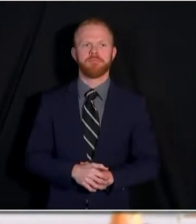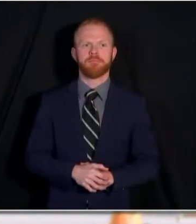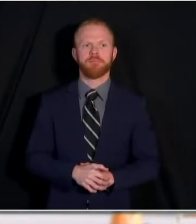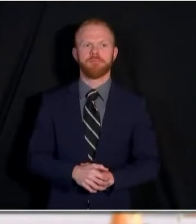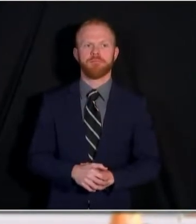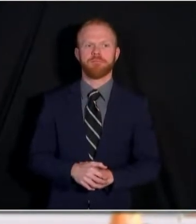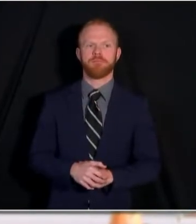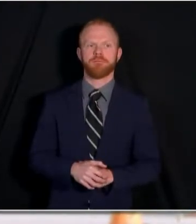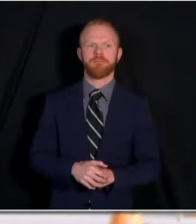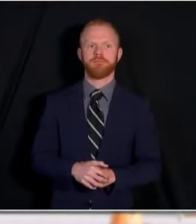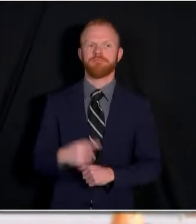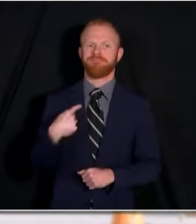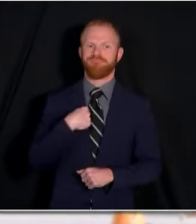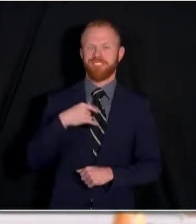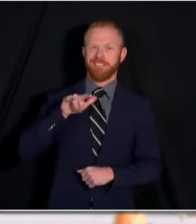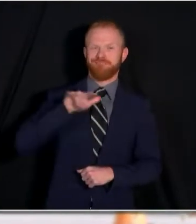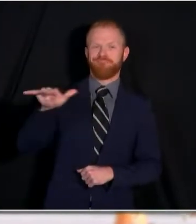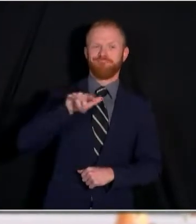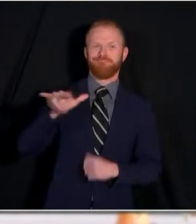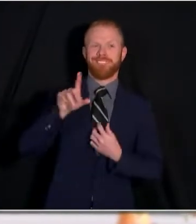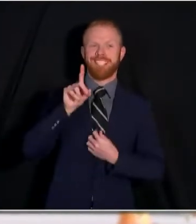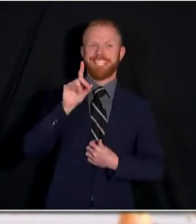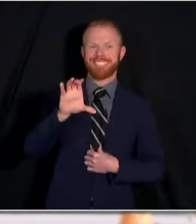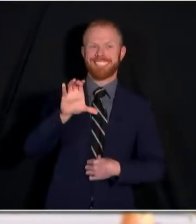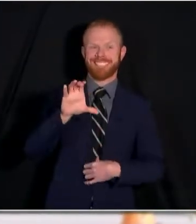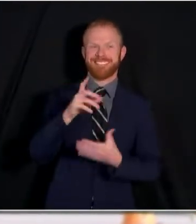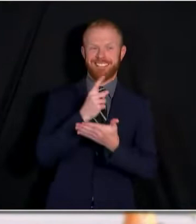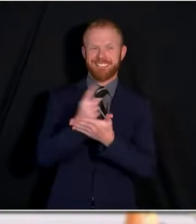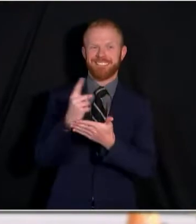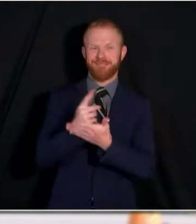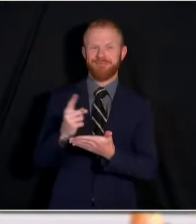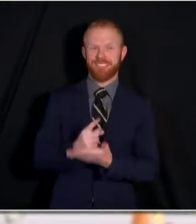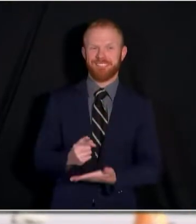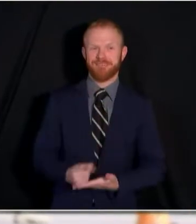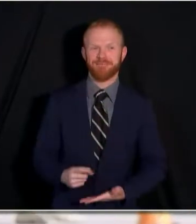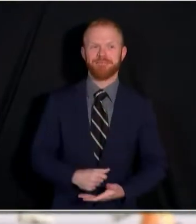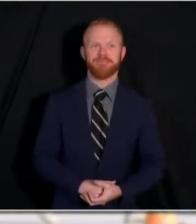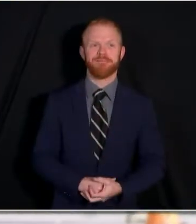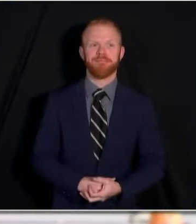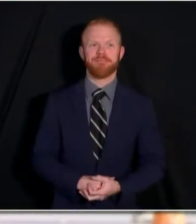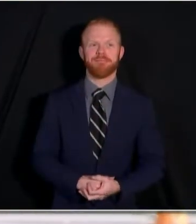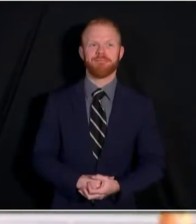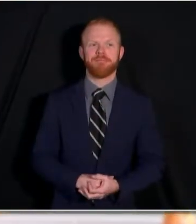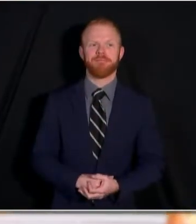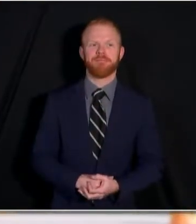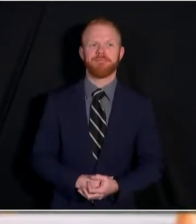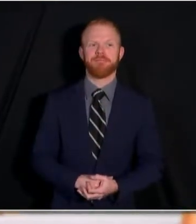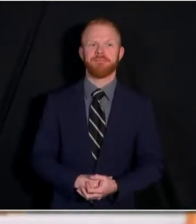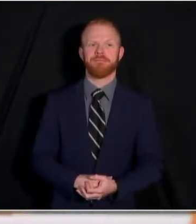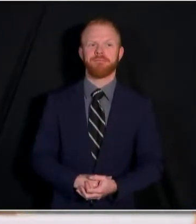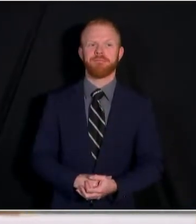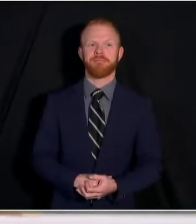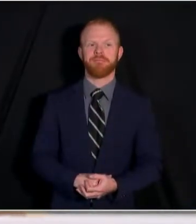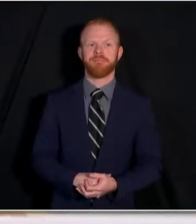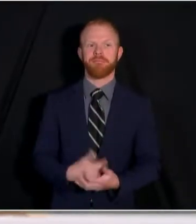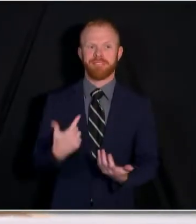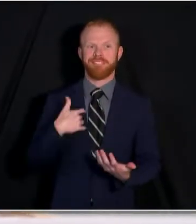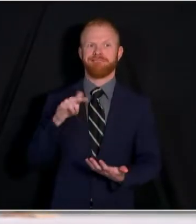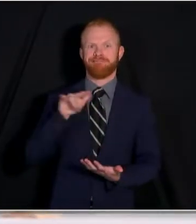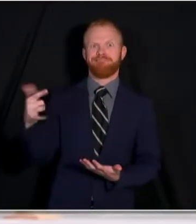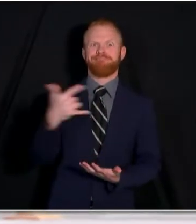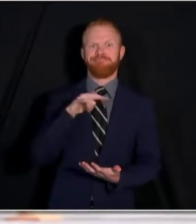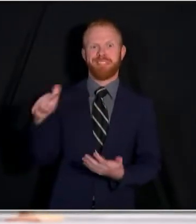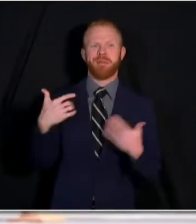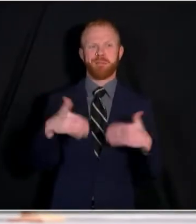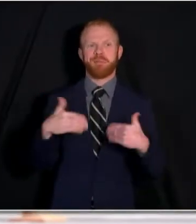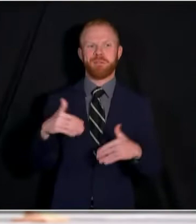on a plane, I'm pretty good. I have a huge protection against COVID now, being as a person that's been traveling every single